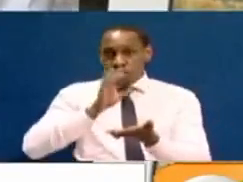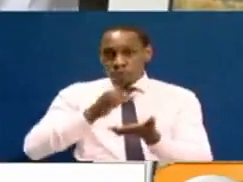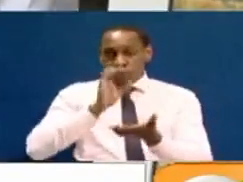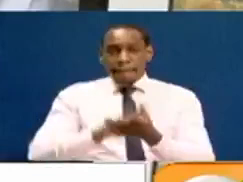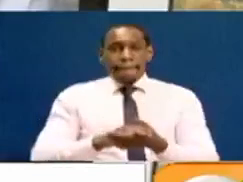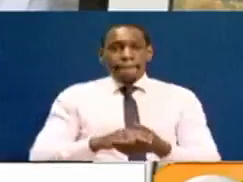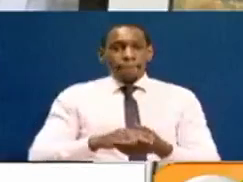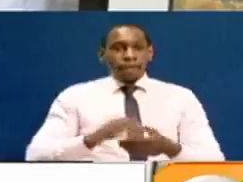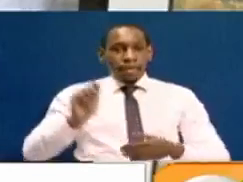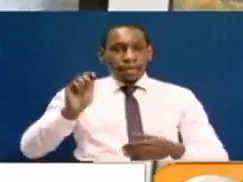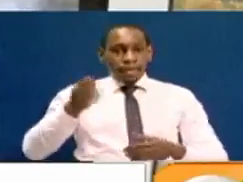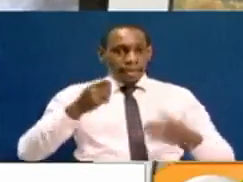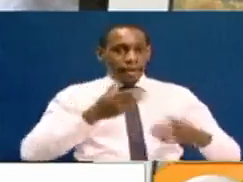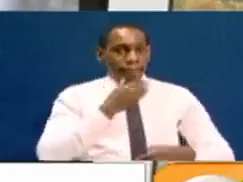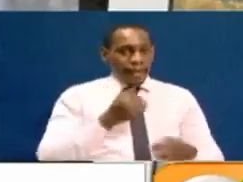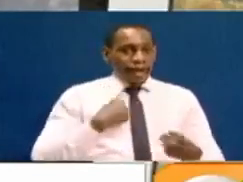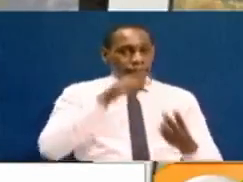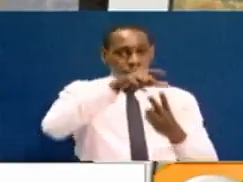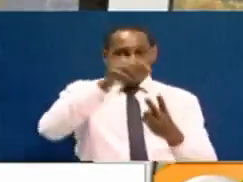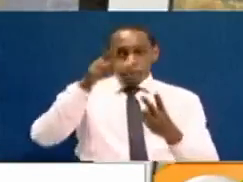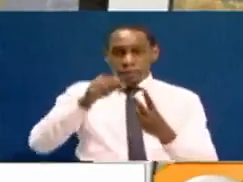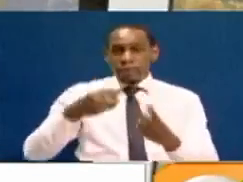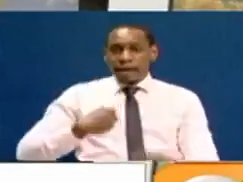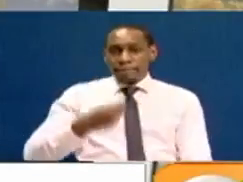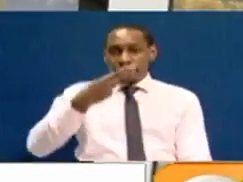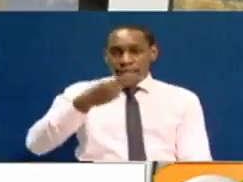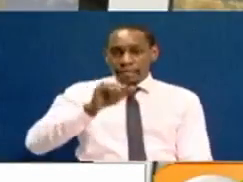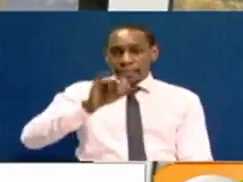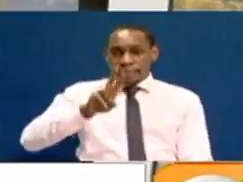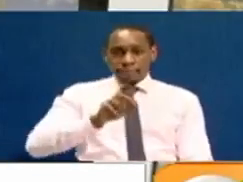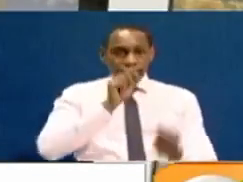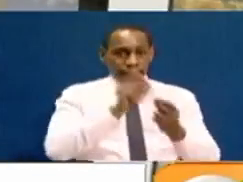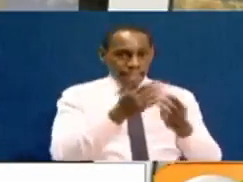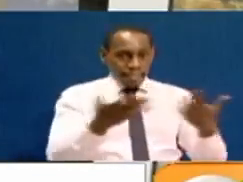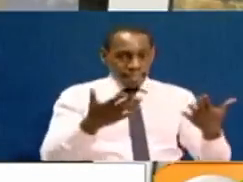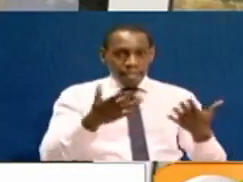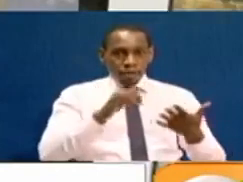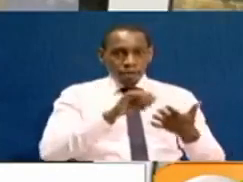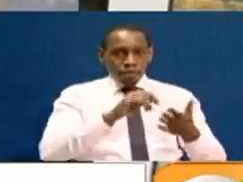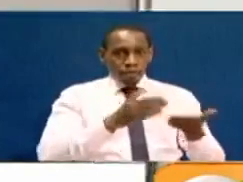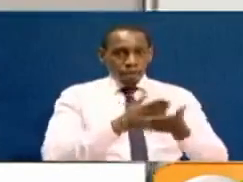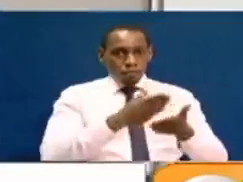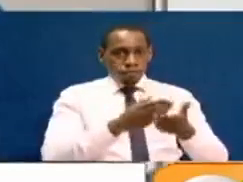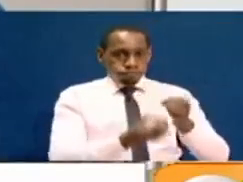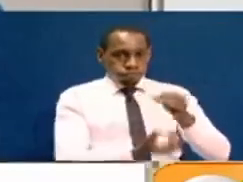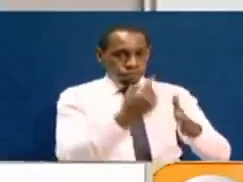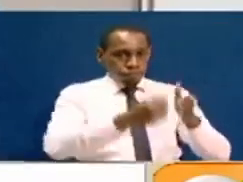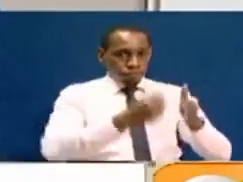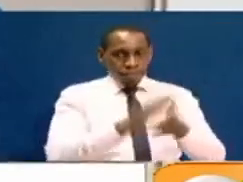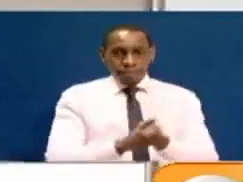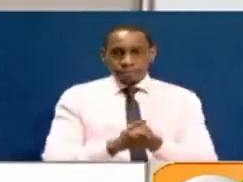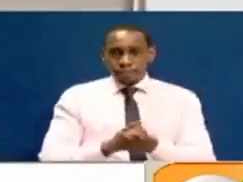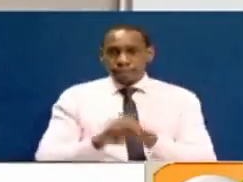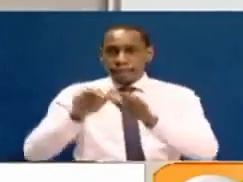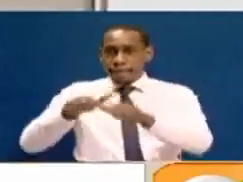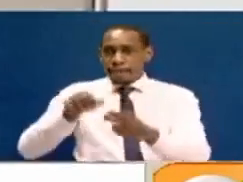Kenya now have the option of also grabbing a HIV test kit to go from a vending machine. Farmer's Choice